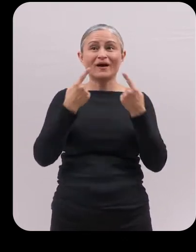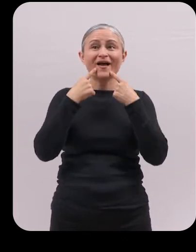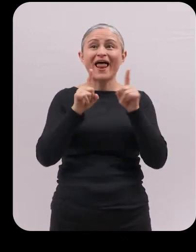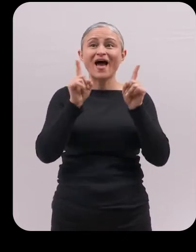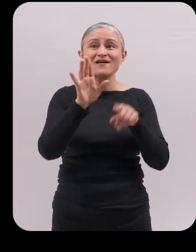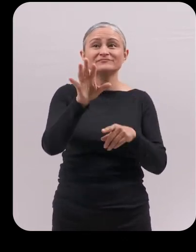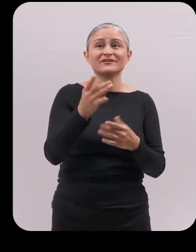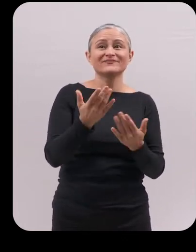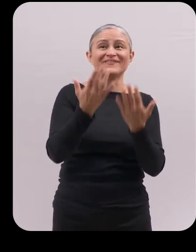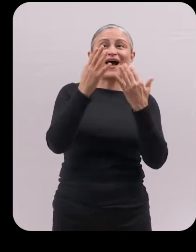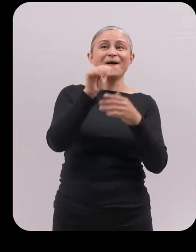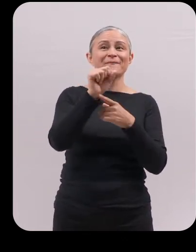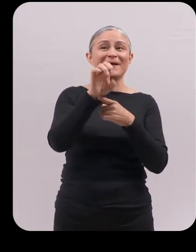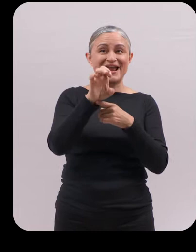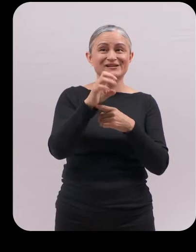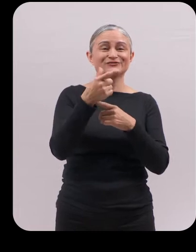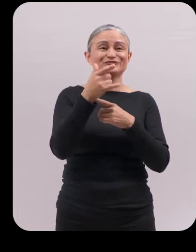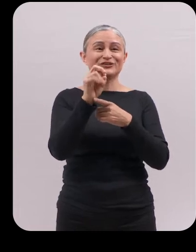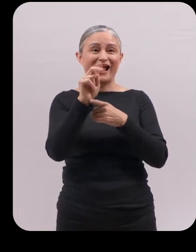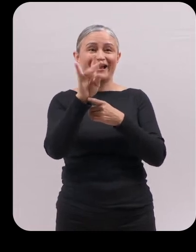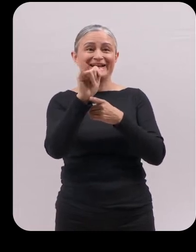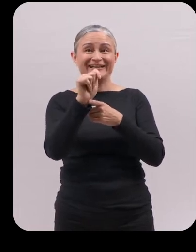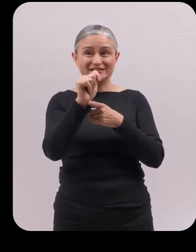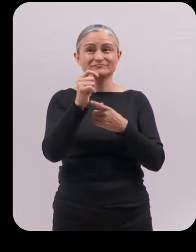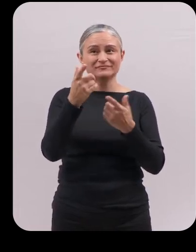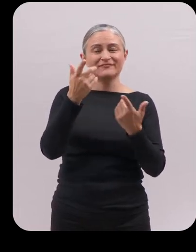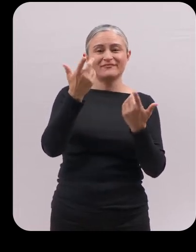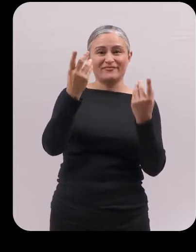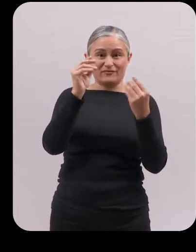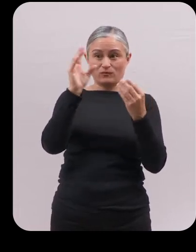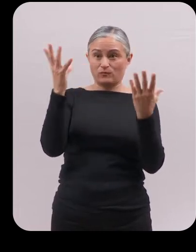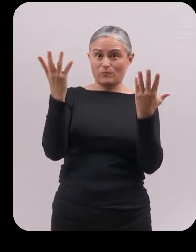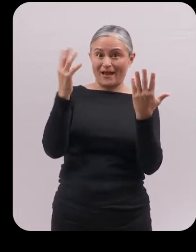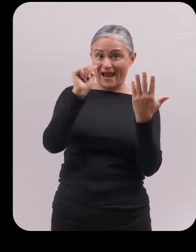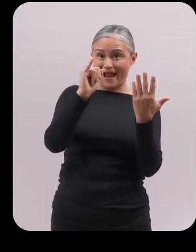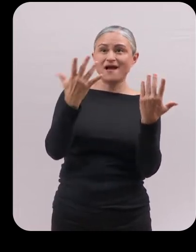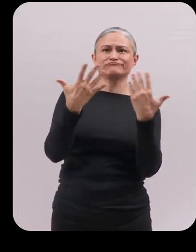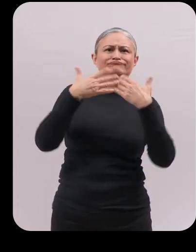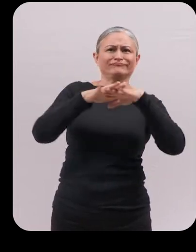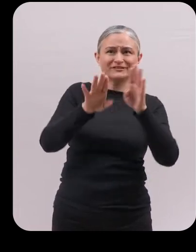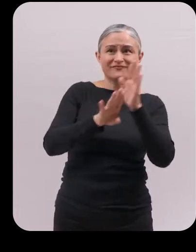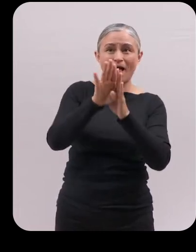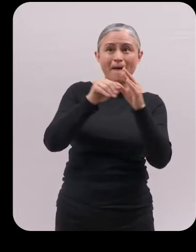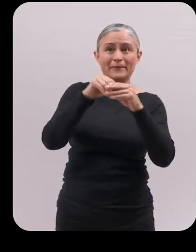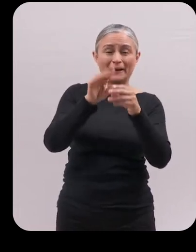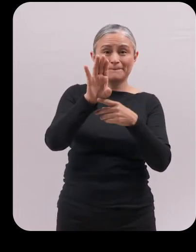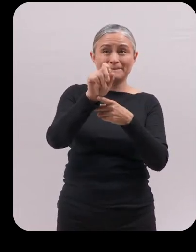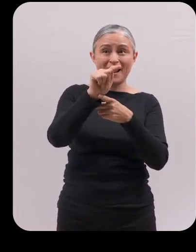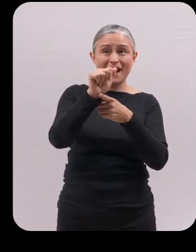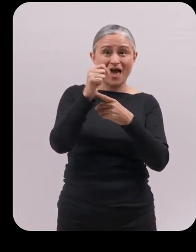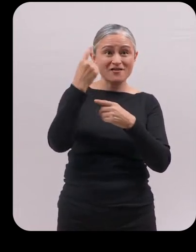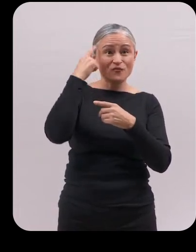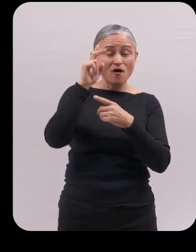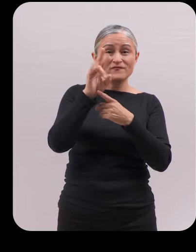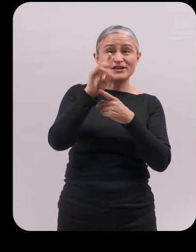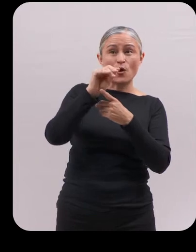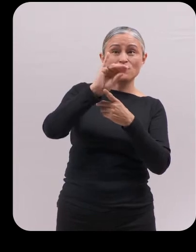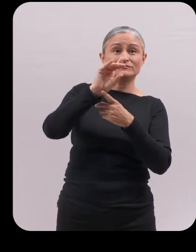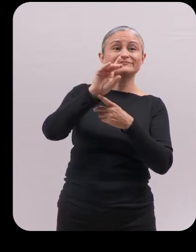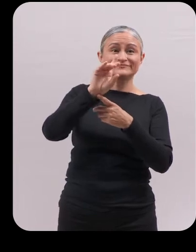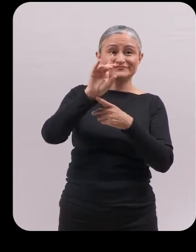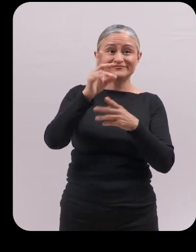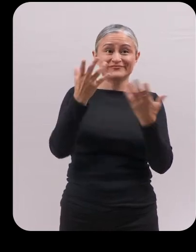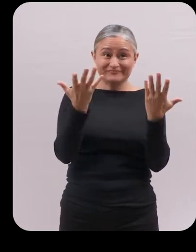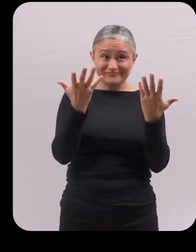GenKit, a new AI integration framework for app developers in beta now for Node.js and with Go support coming soon.